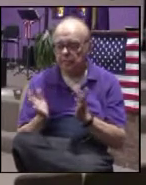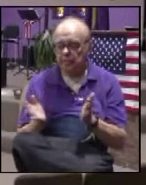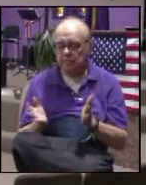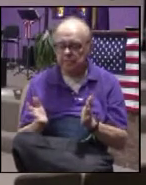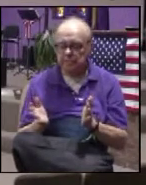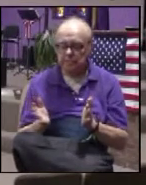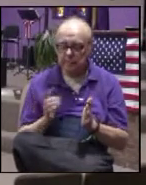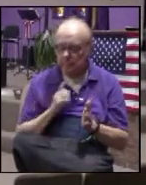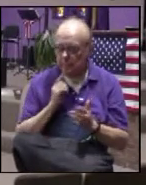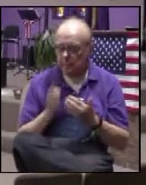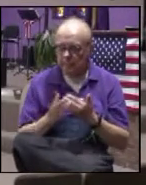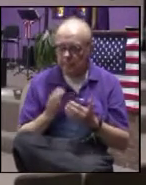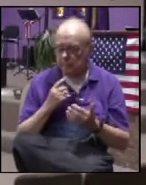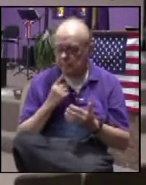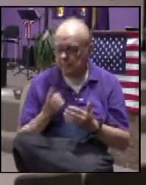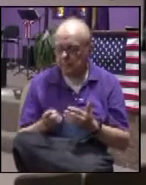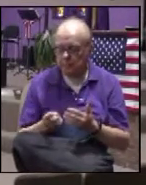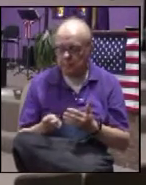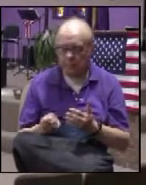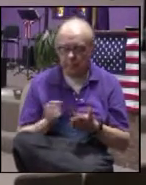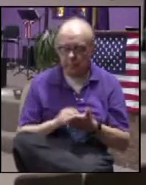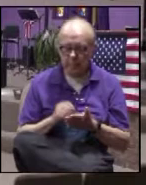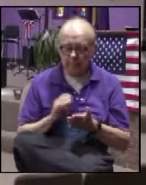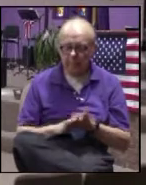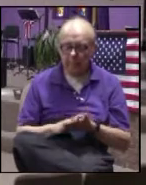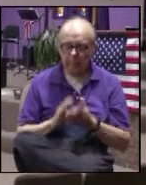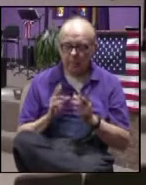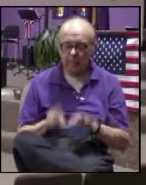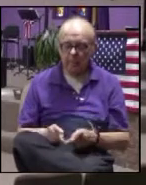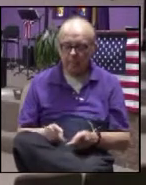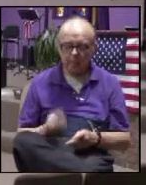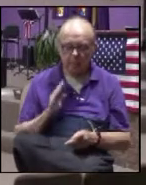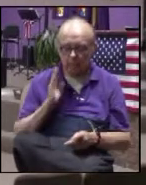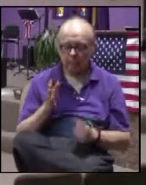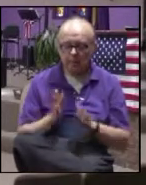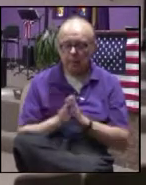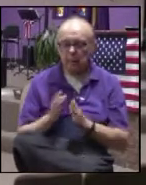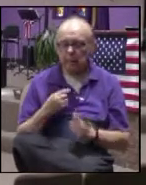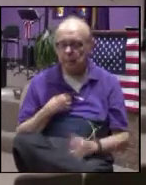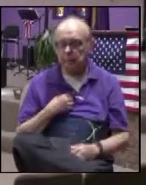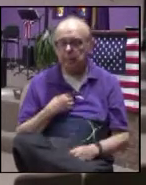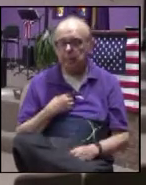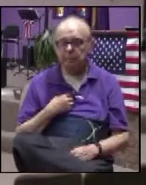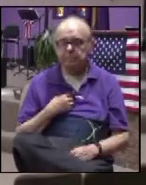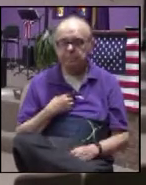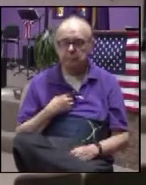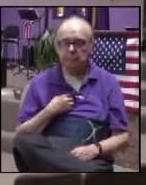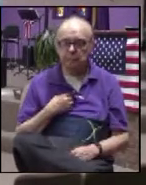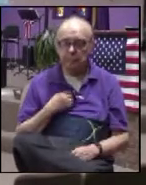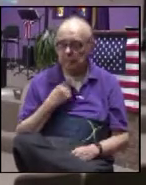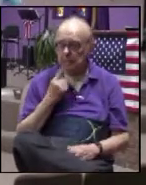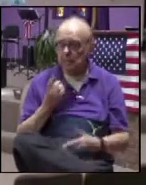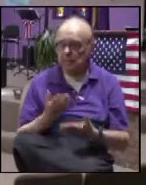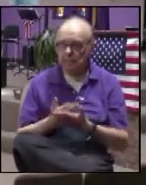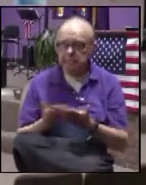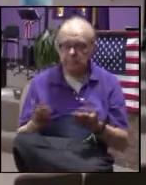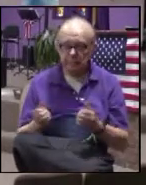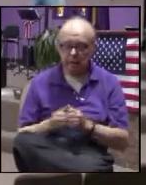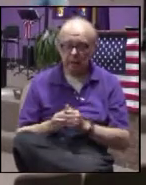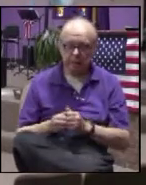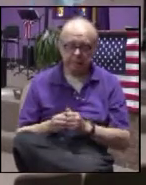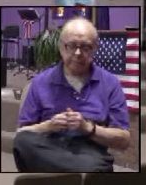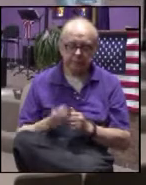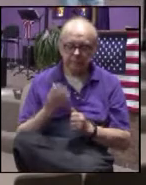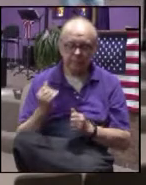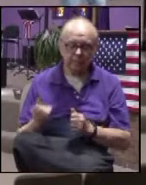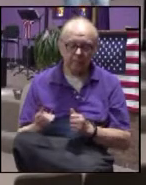is easy to say, write a note to someone and say, will you pray with me? And may I say with you, by the best